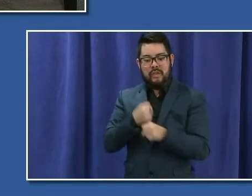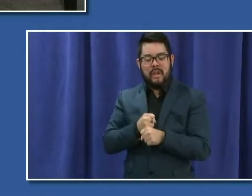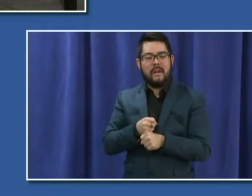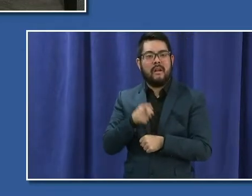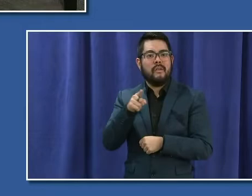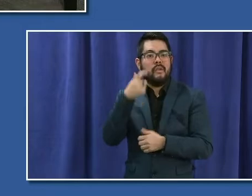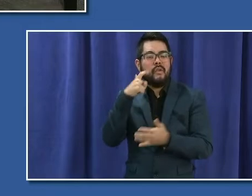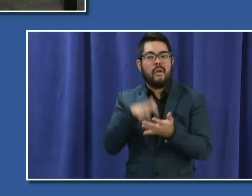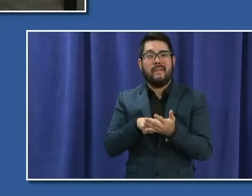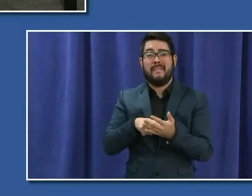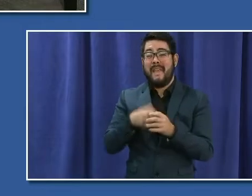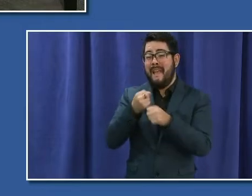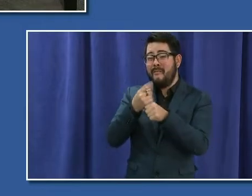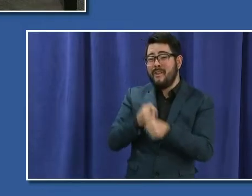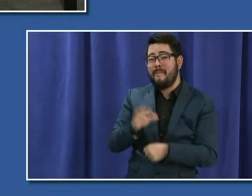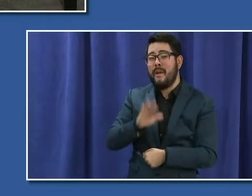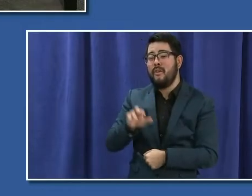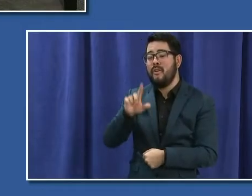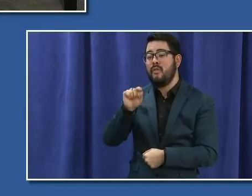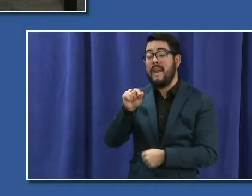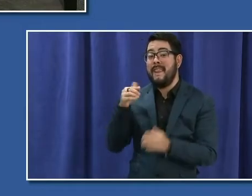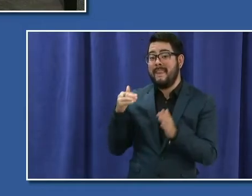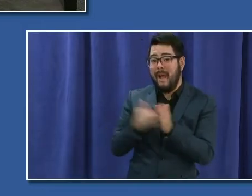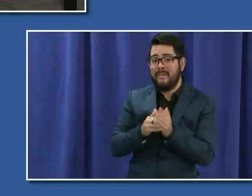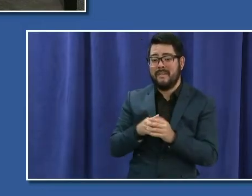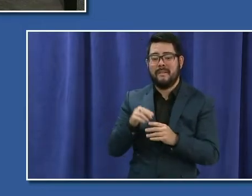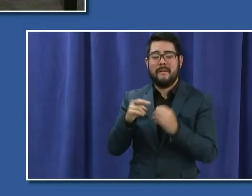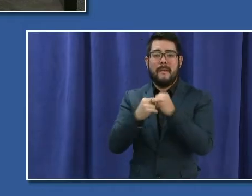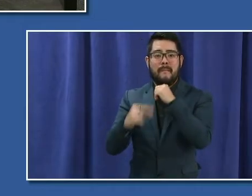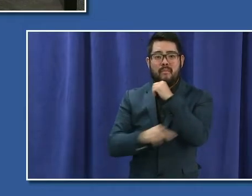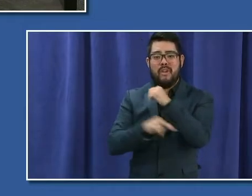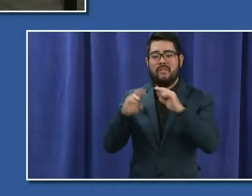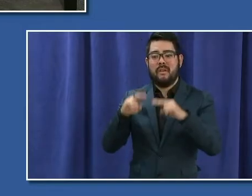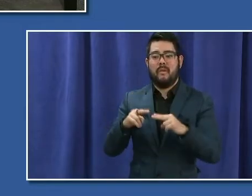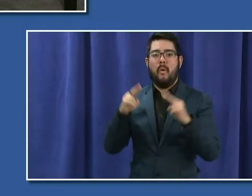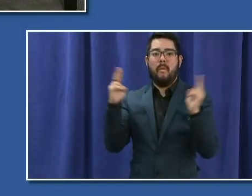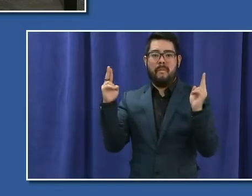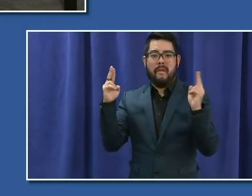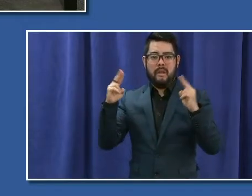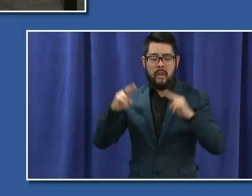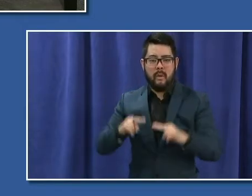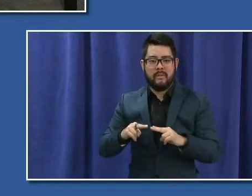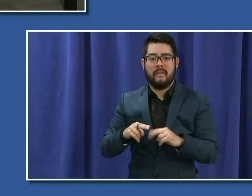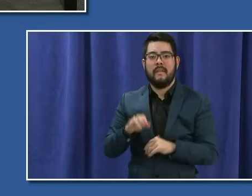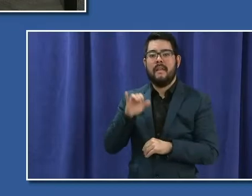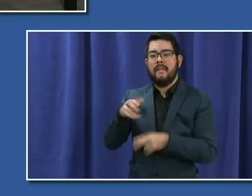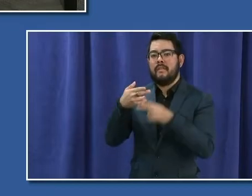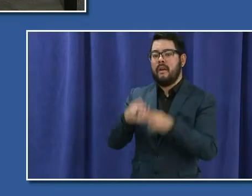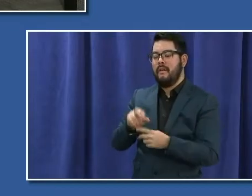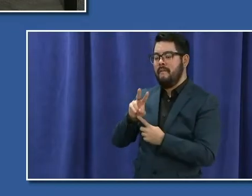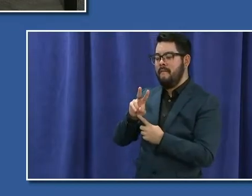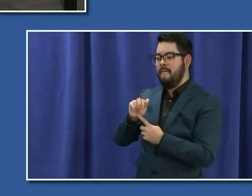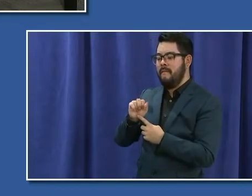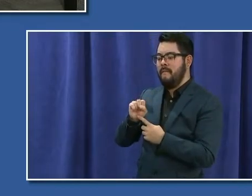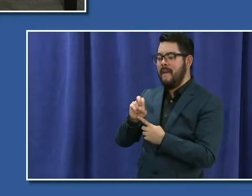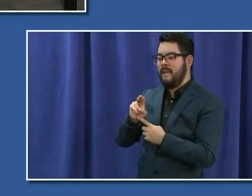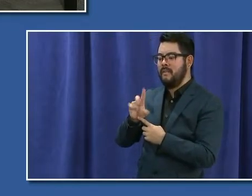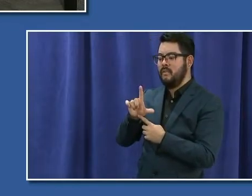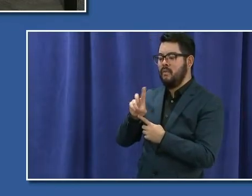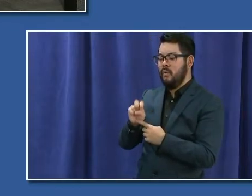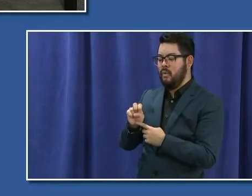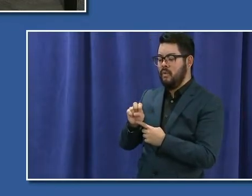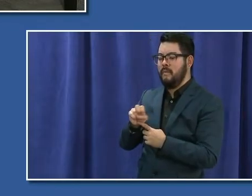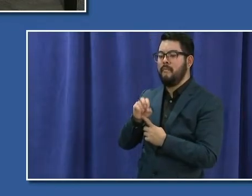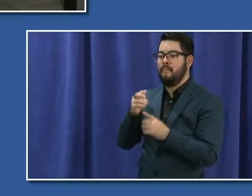have about 20,000 bridge openings. They're actually designed to open and close. It's actually something called a bascule bridge, and so it's a